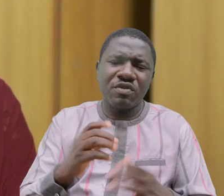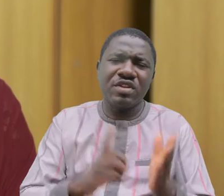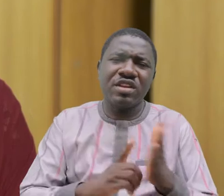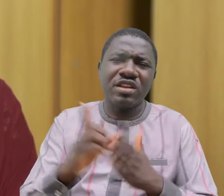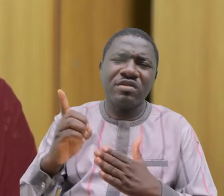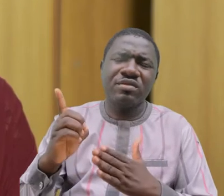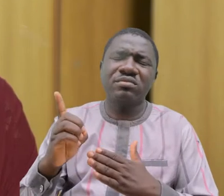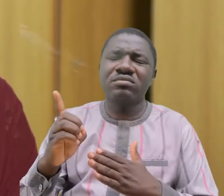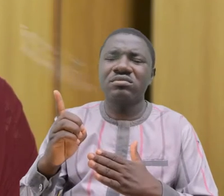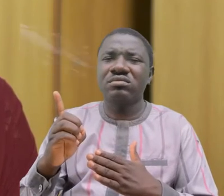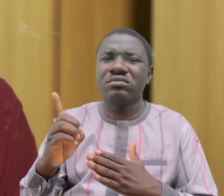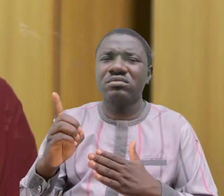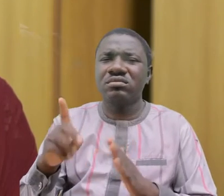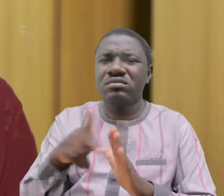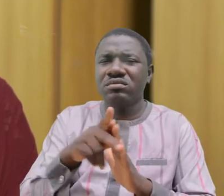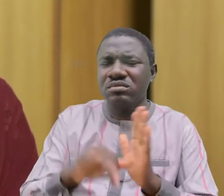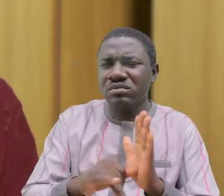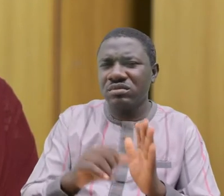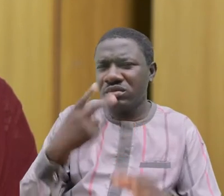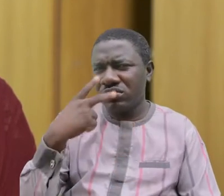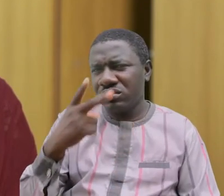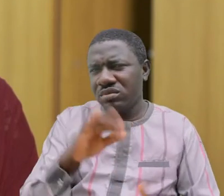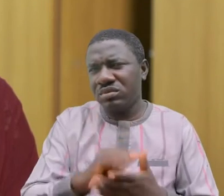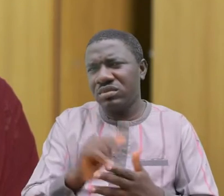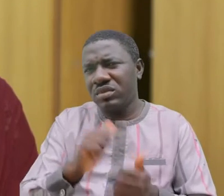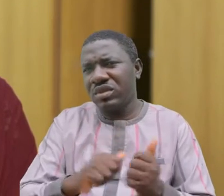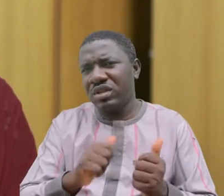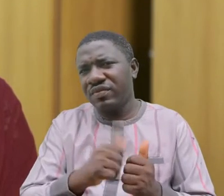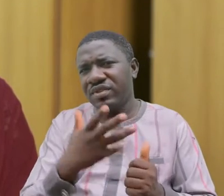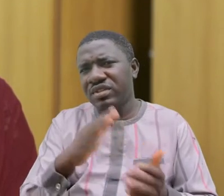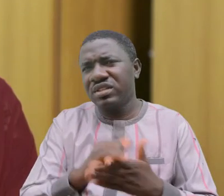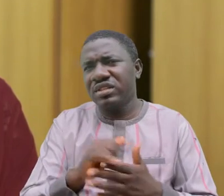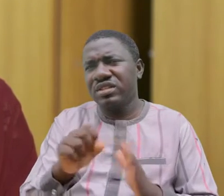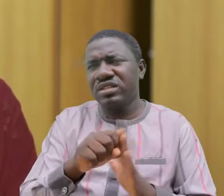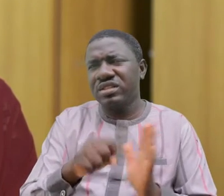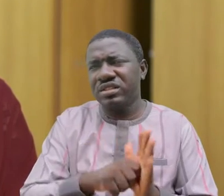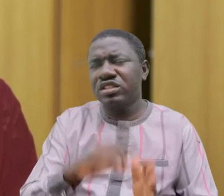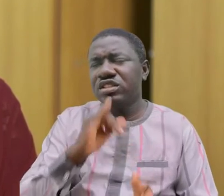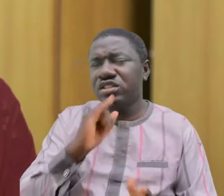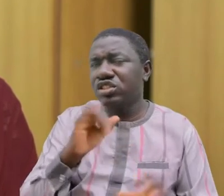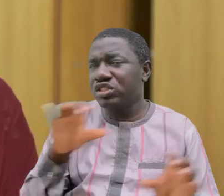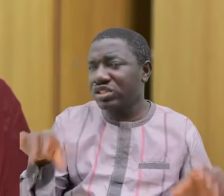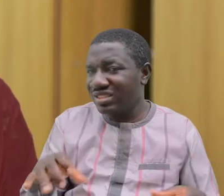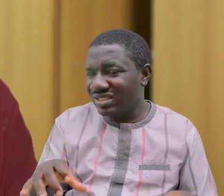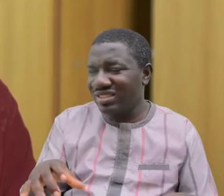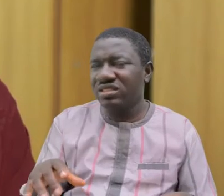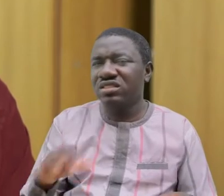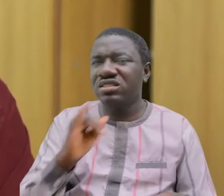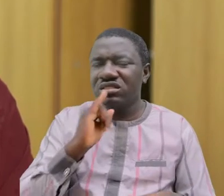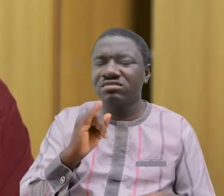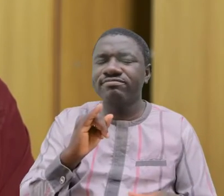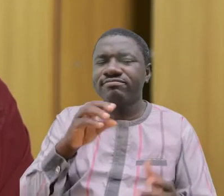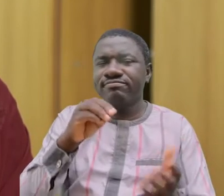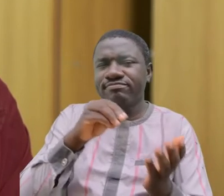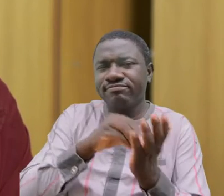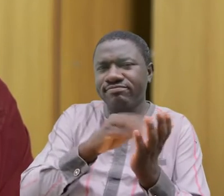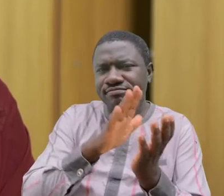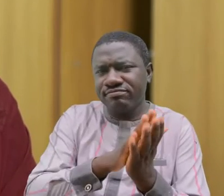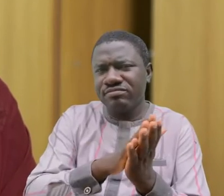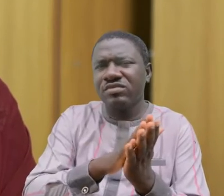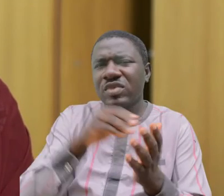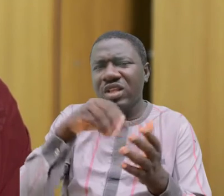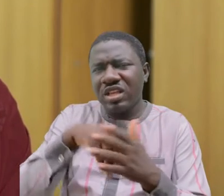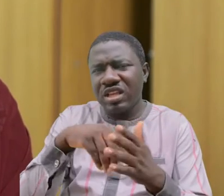the policy to see that everything that the state is already doing is captured within